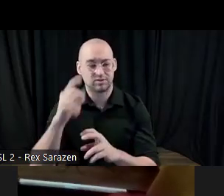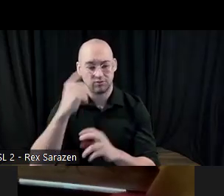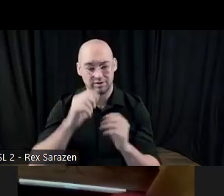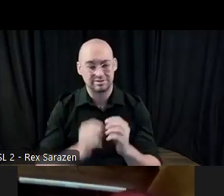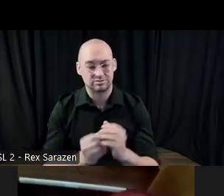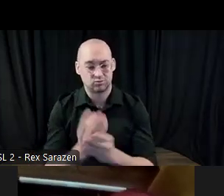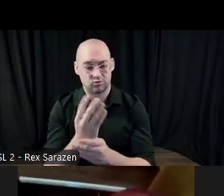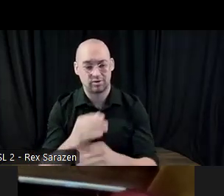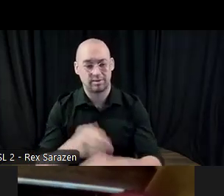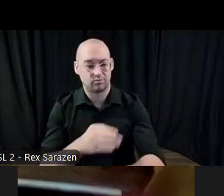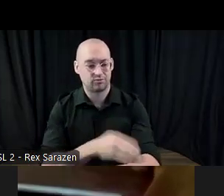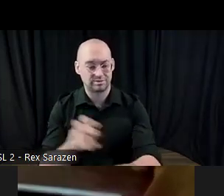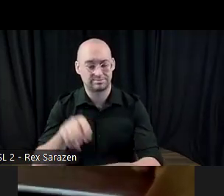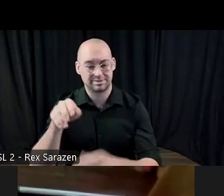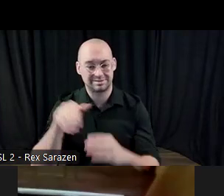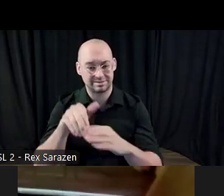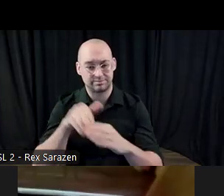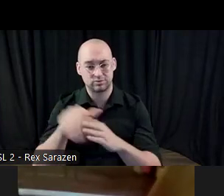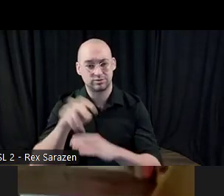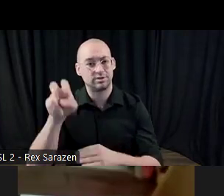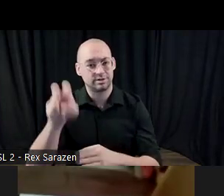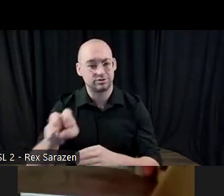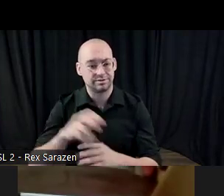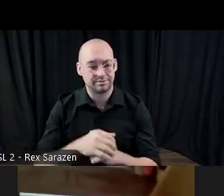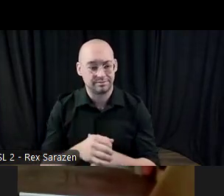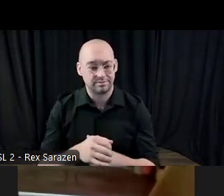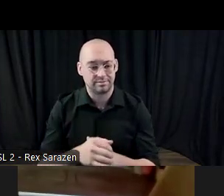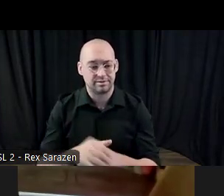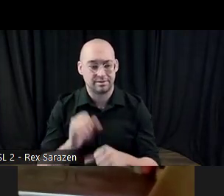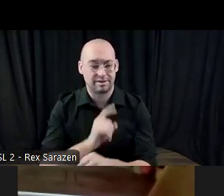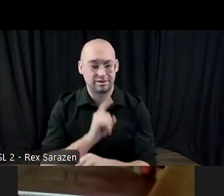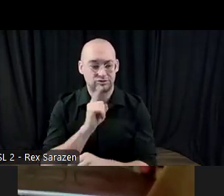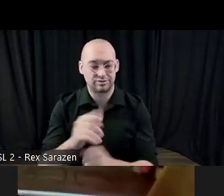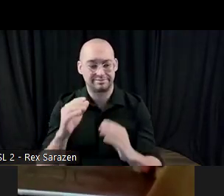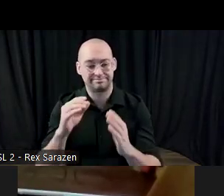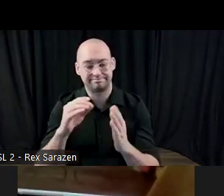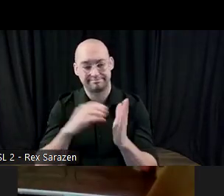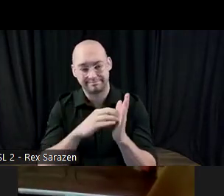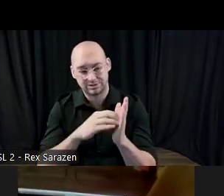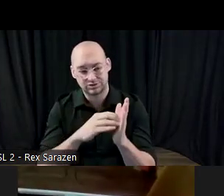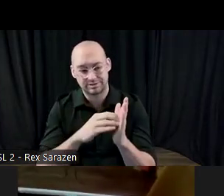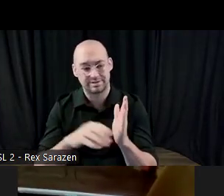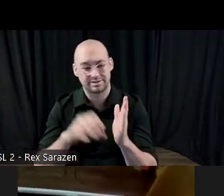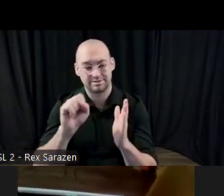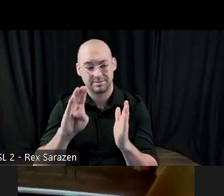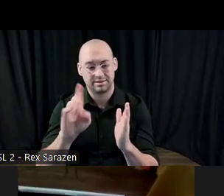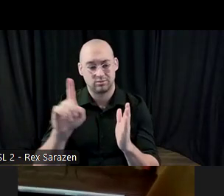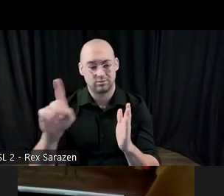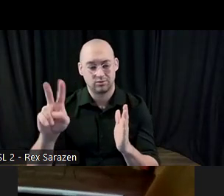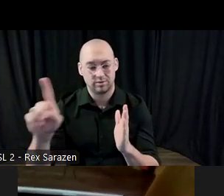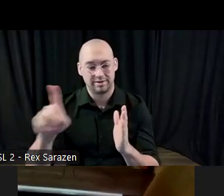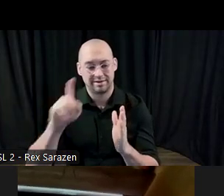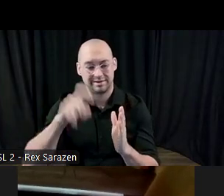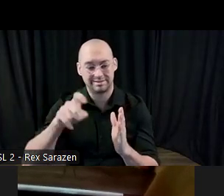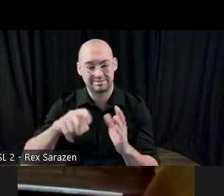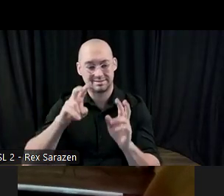accessible transportation. Bullet point. Ensure there is a section of the SB 1121 needs assessment